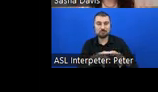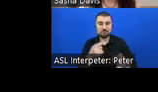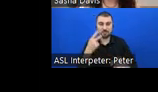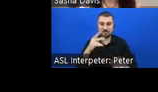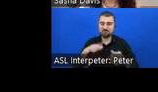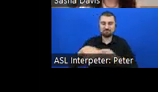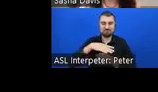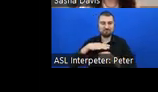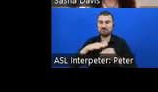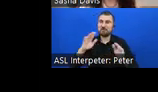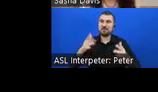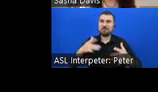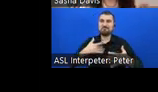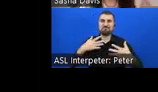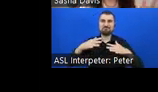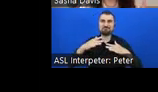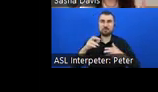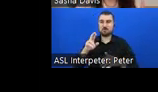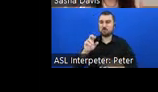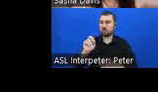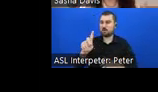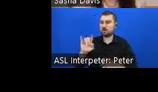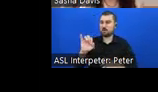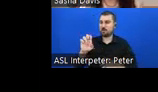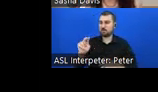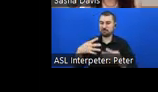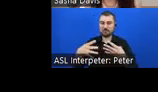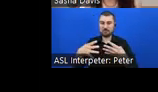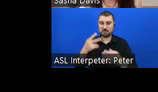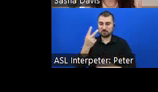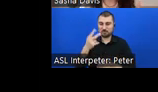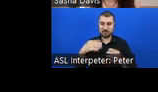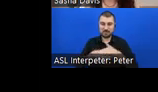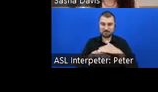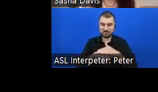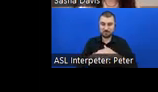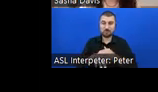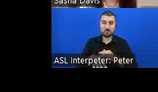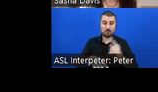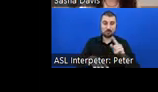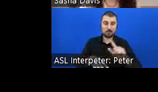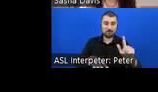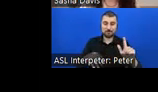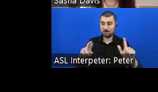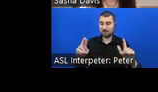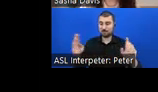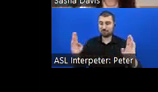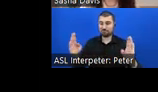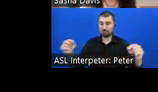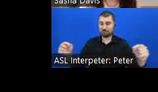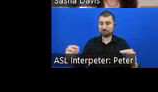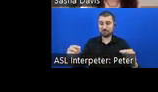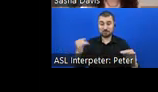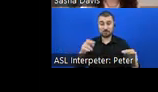with a wrought iron gate and two entrances, on the one on the left and one on the right. So if you took the one on the right, you could